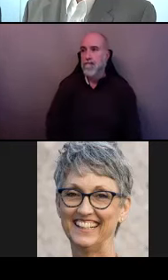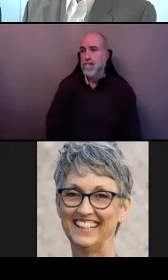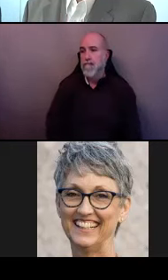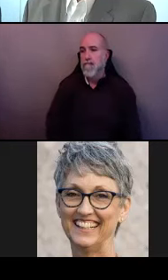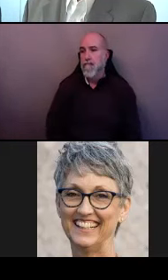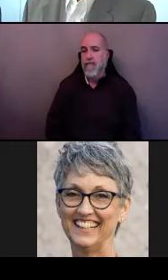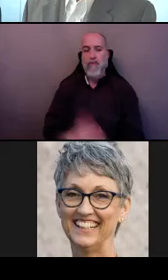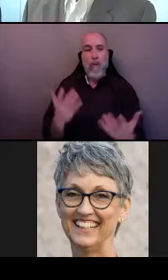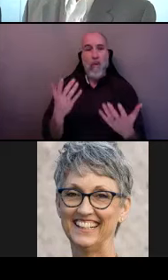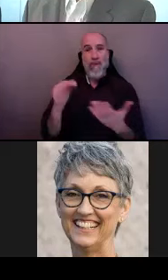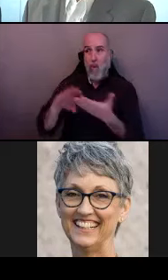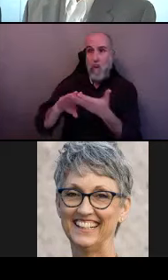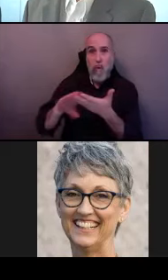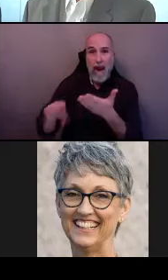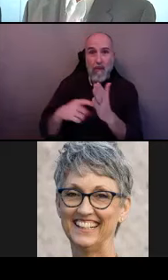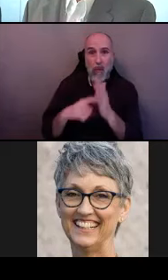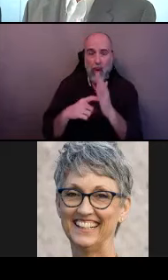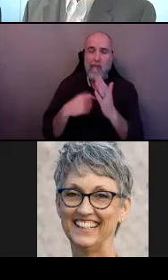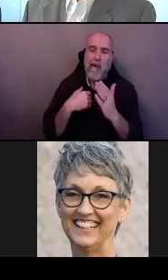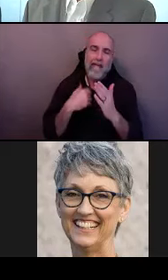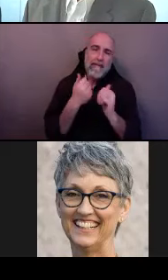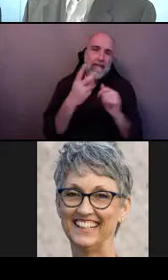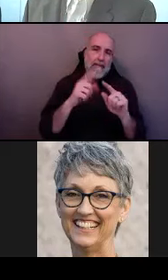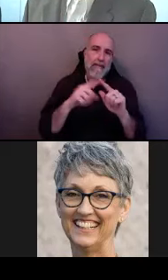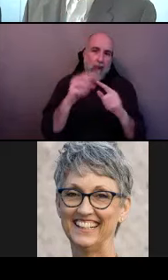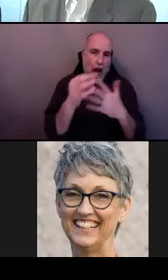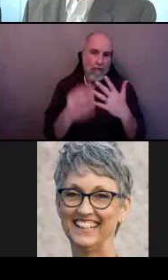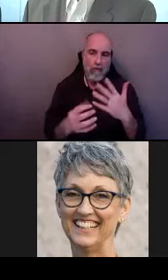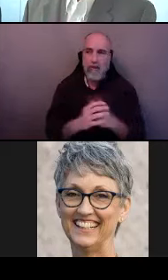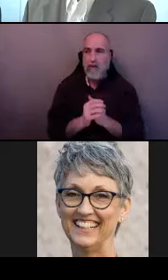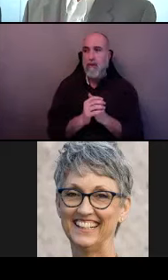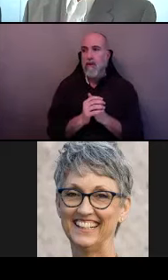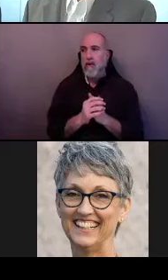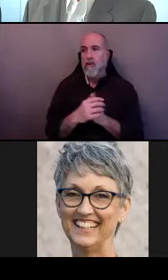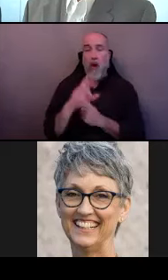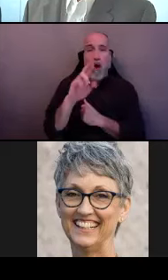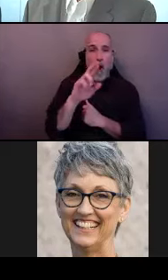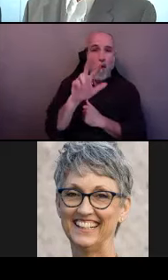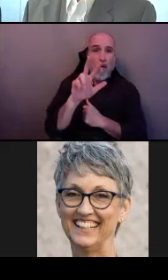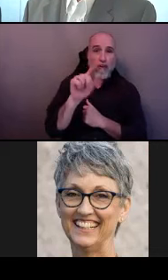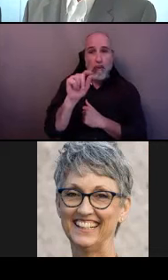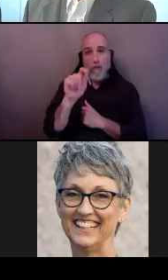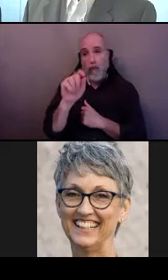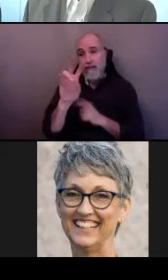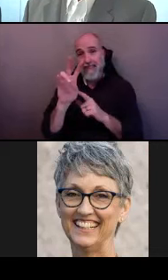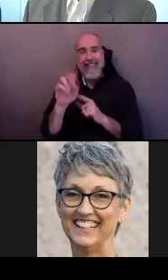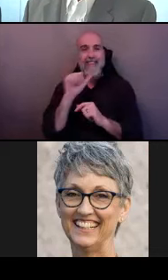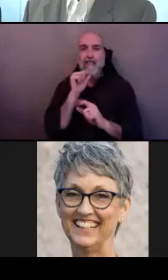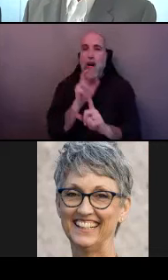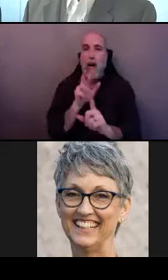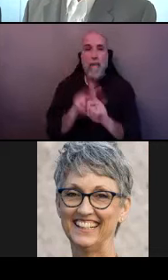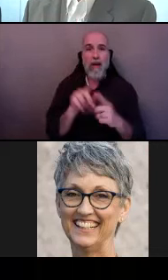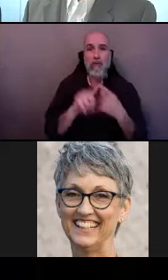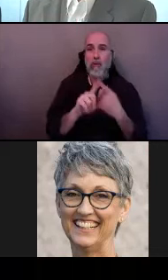So waiver requirements, there are a couple different options. So the requirements of section R320.7 do not apply to